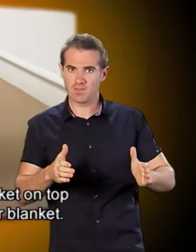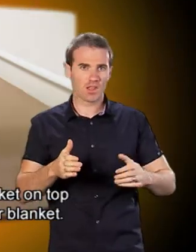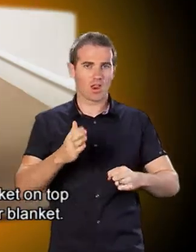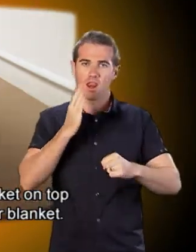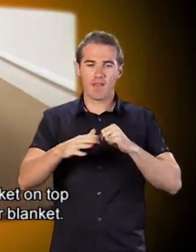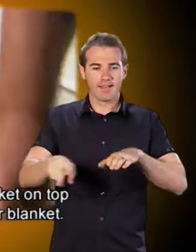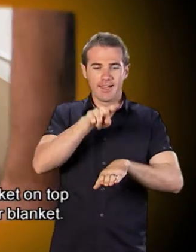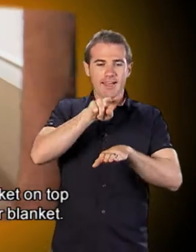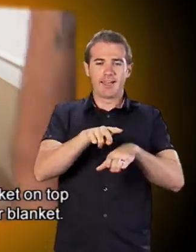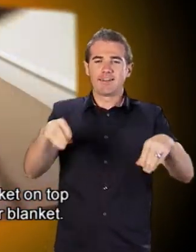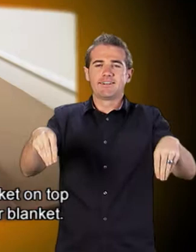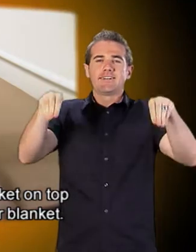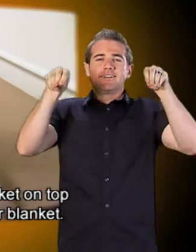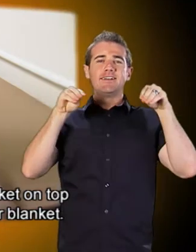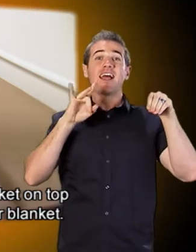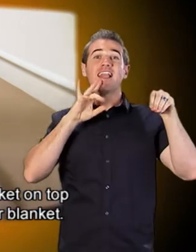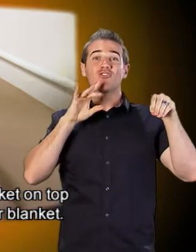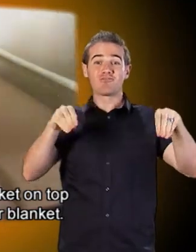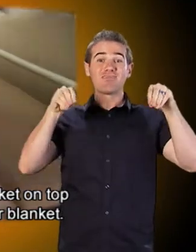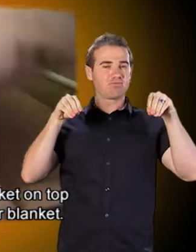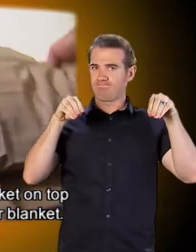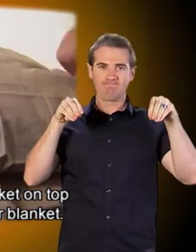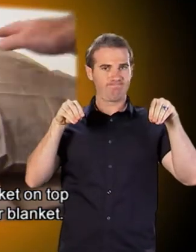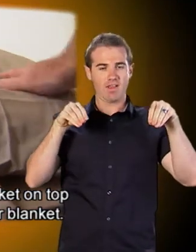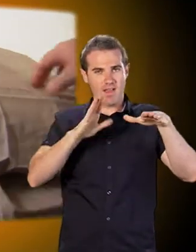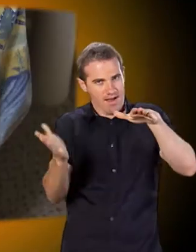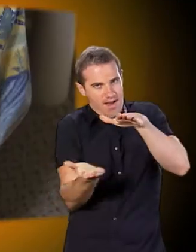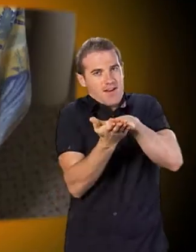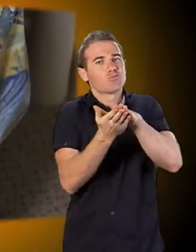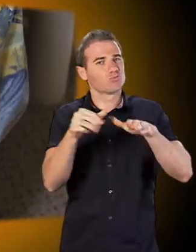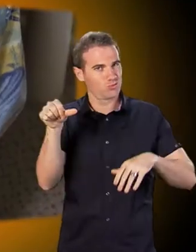Never use an electric blanket on top of your body like a regular blanket.